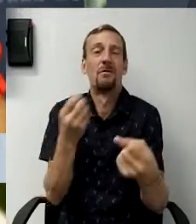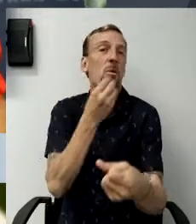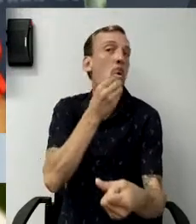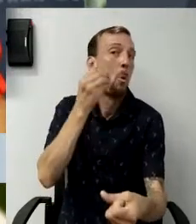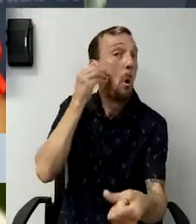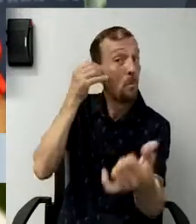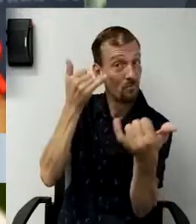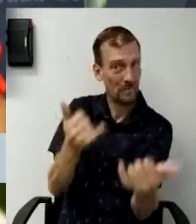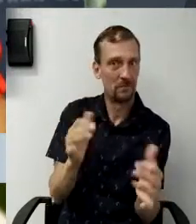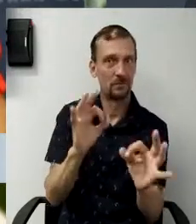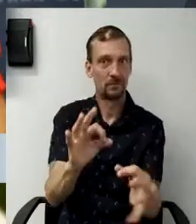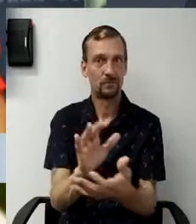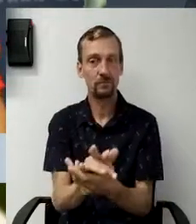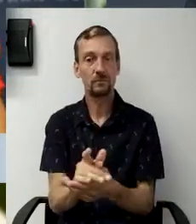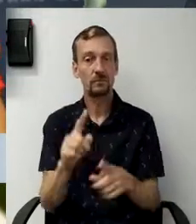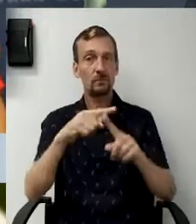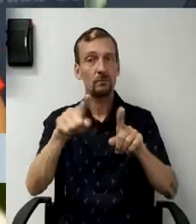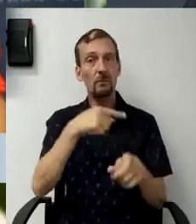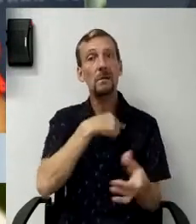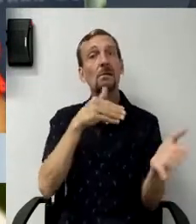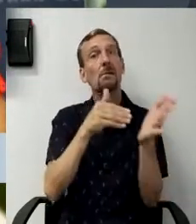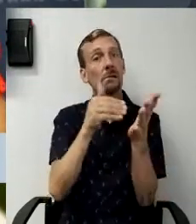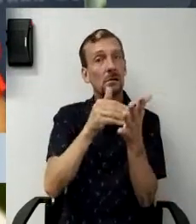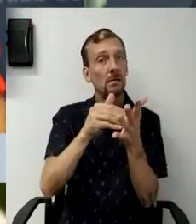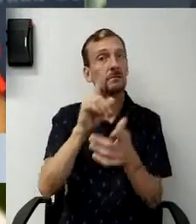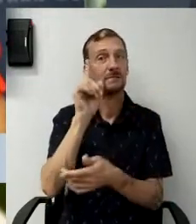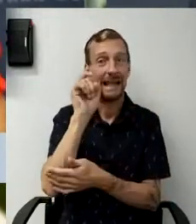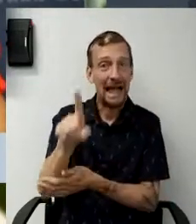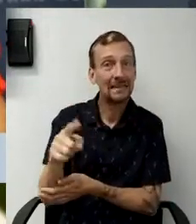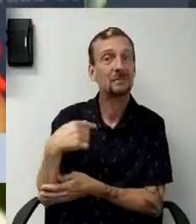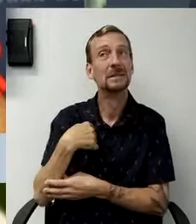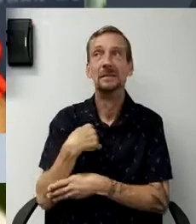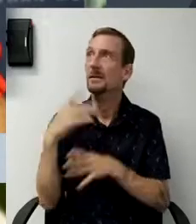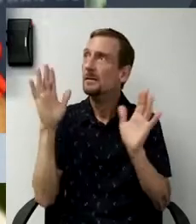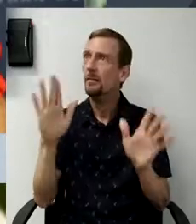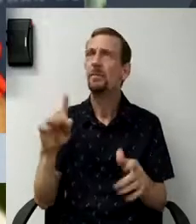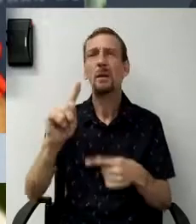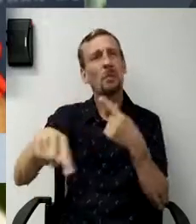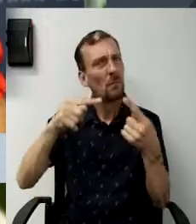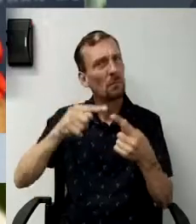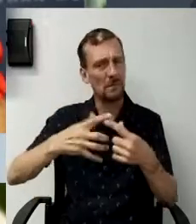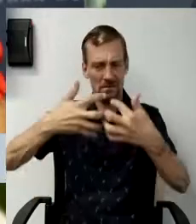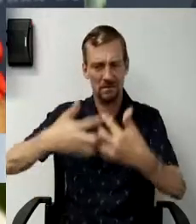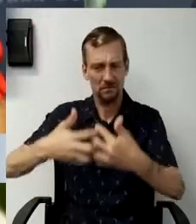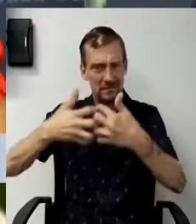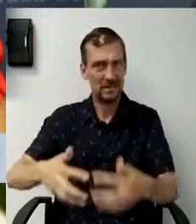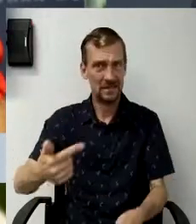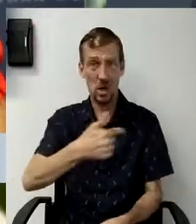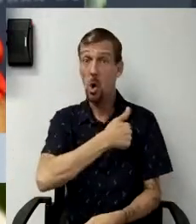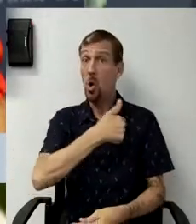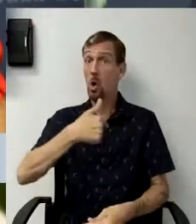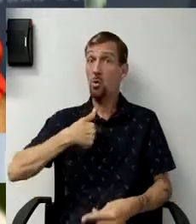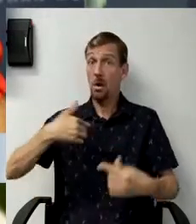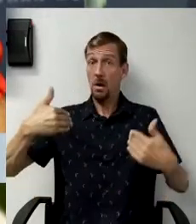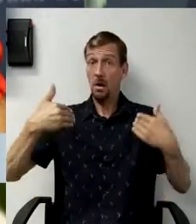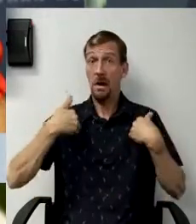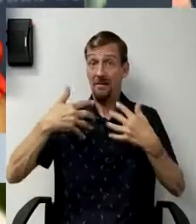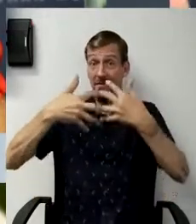home. I get often asked about ventilators. So I've mentioned that we own